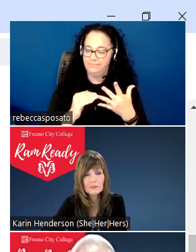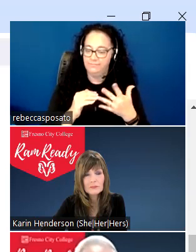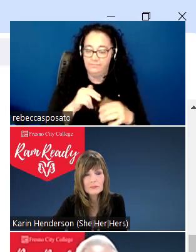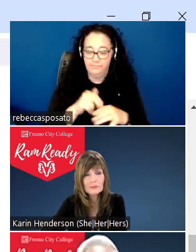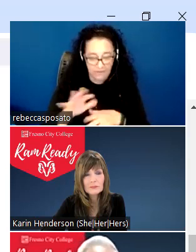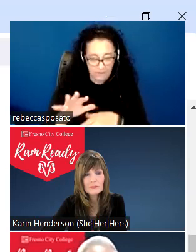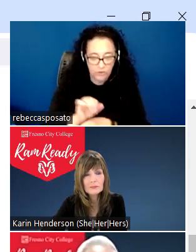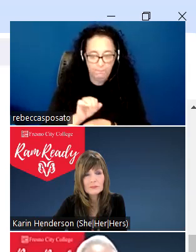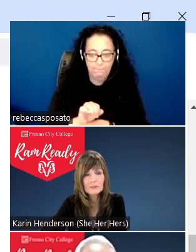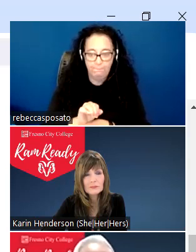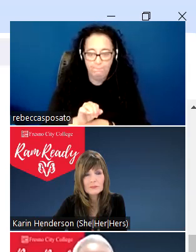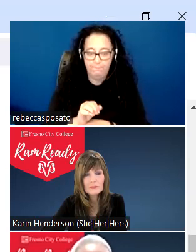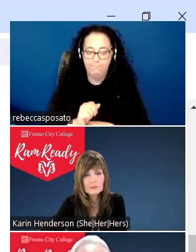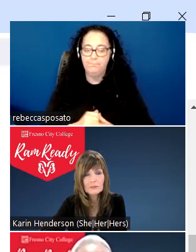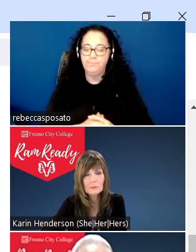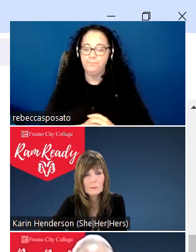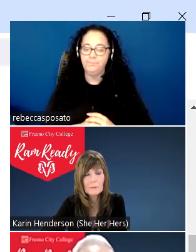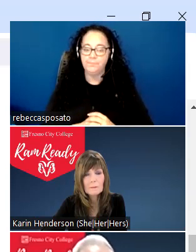job.